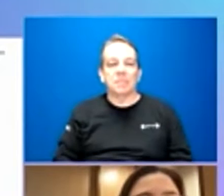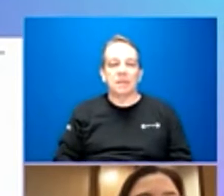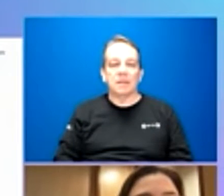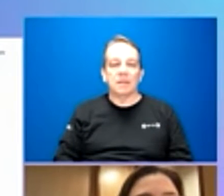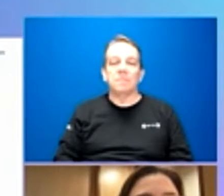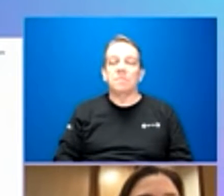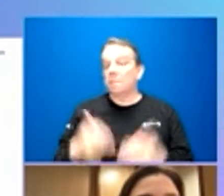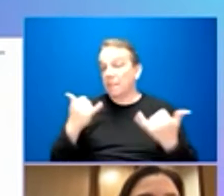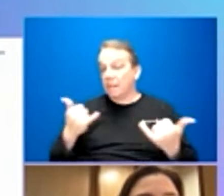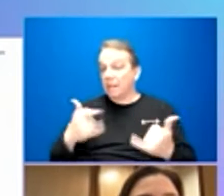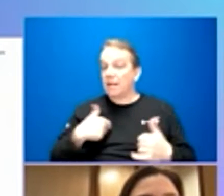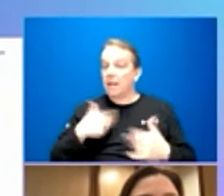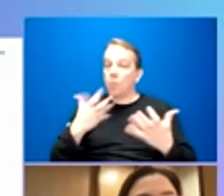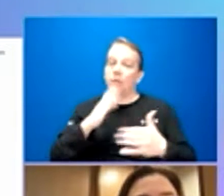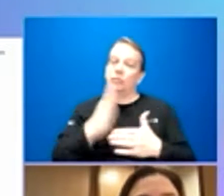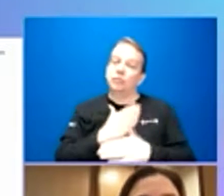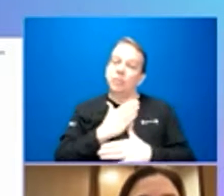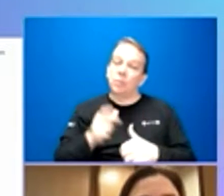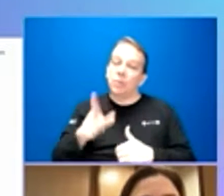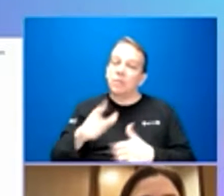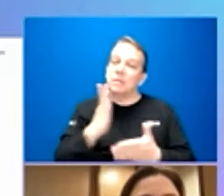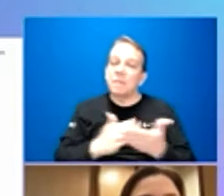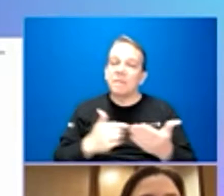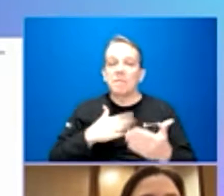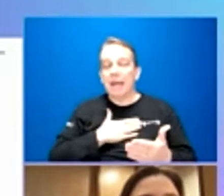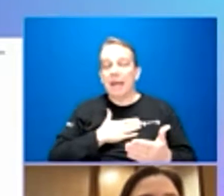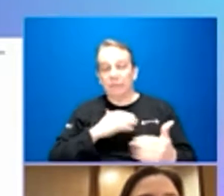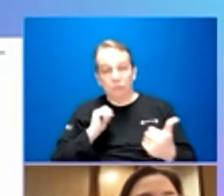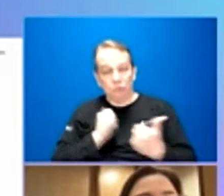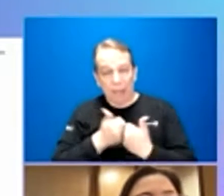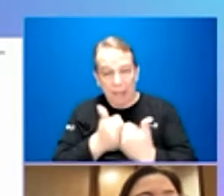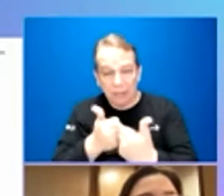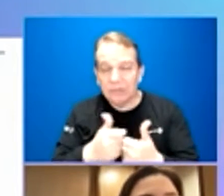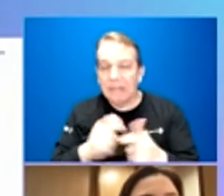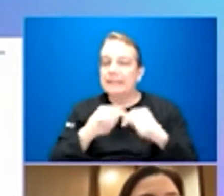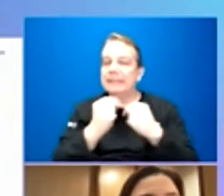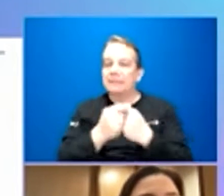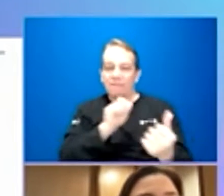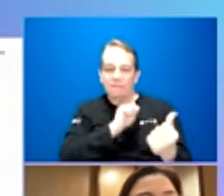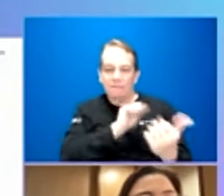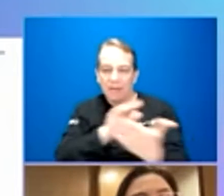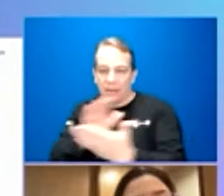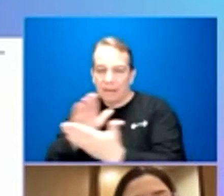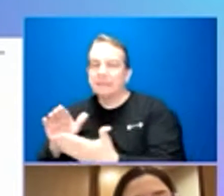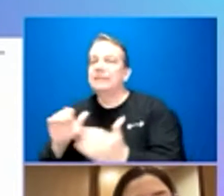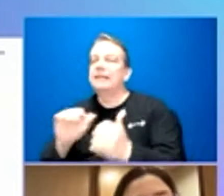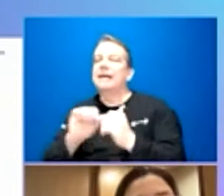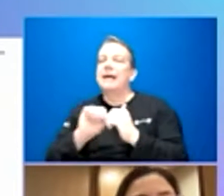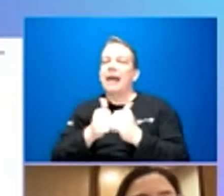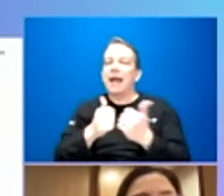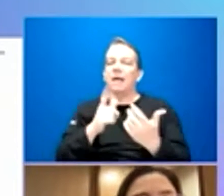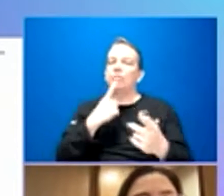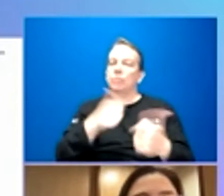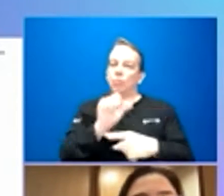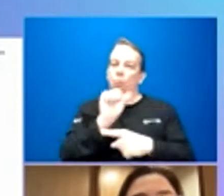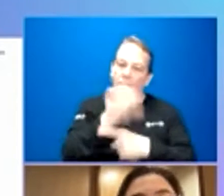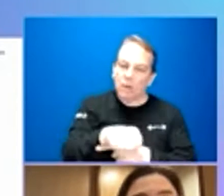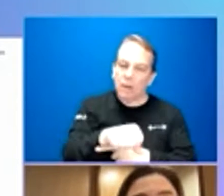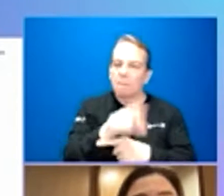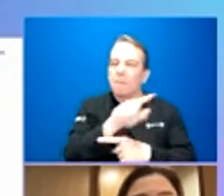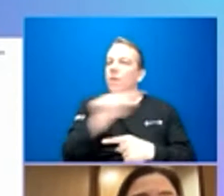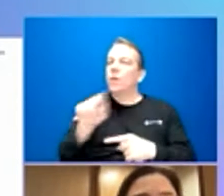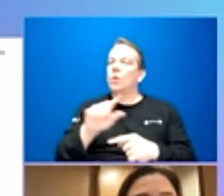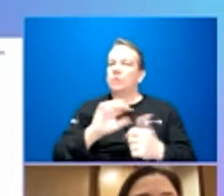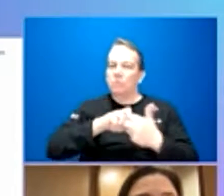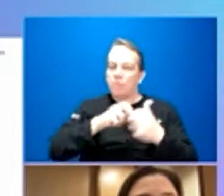So today I wanted to talk you through some of the challenges that my teams face and also how we're operating to overcome these challenges. And the